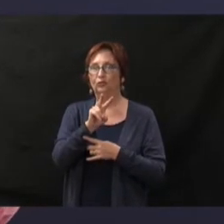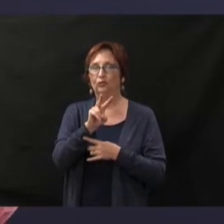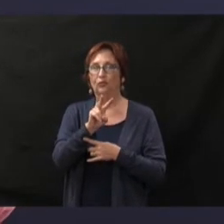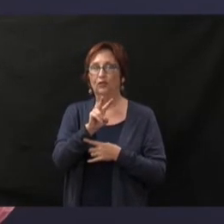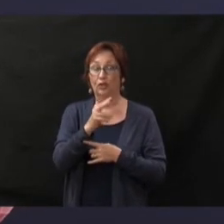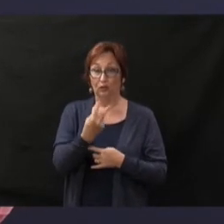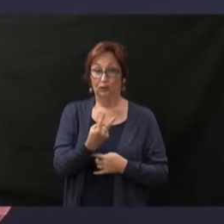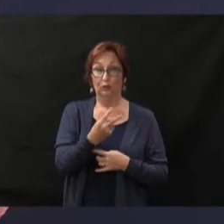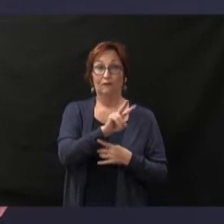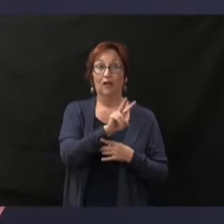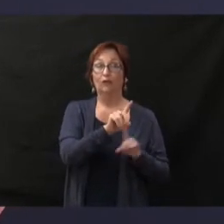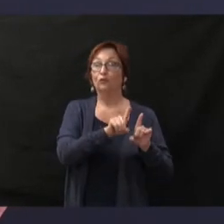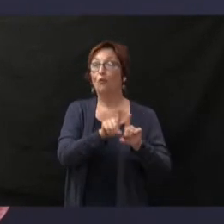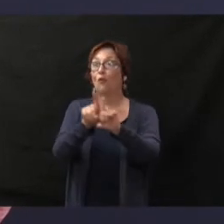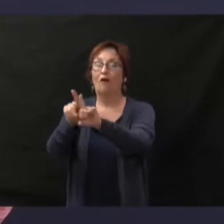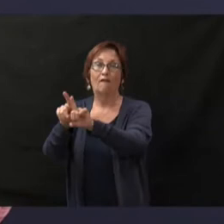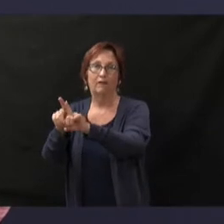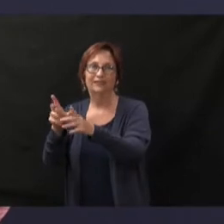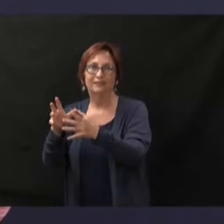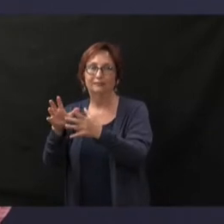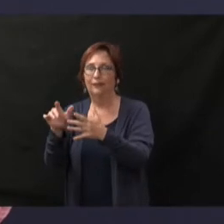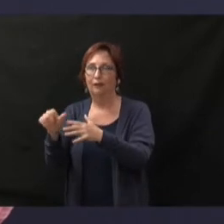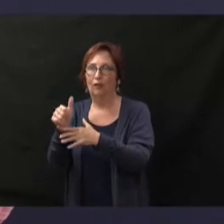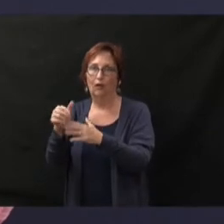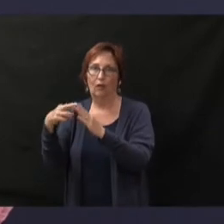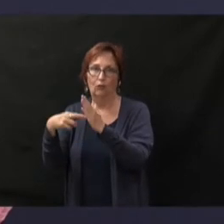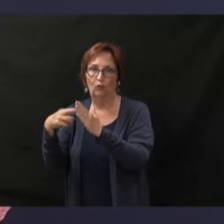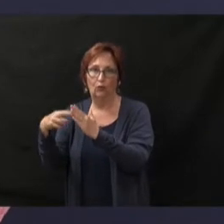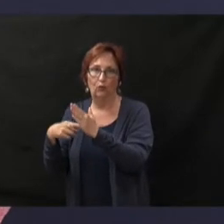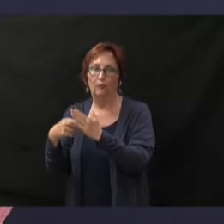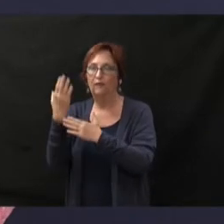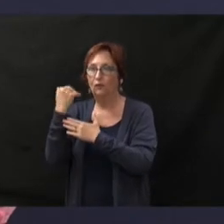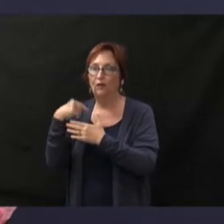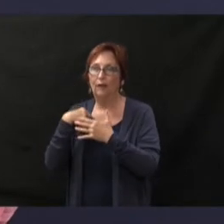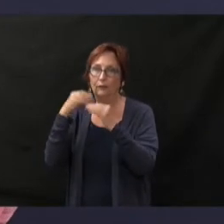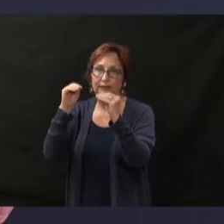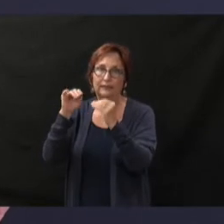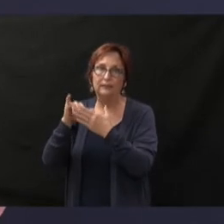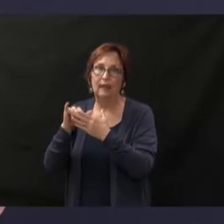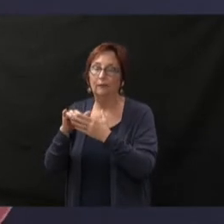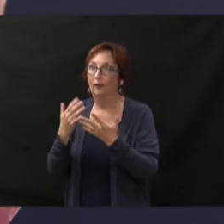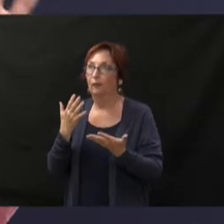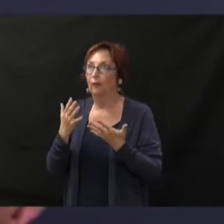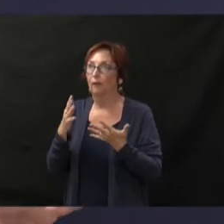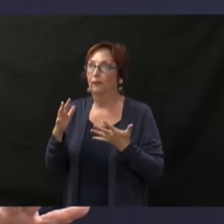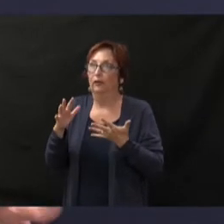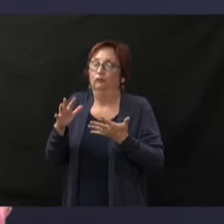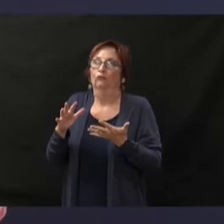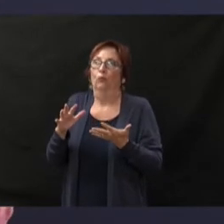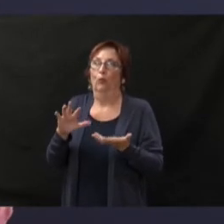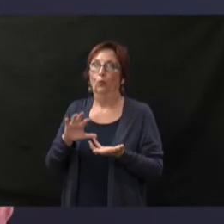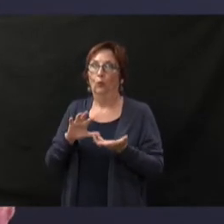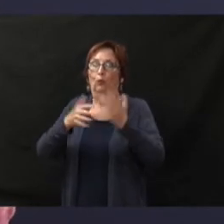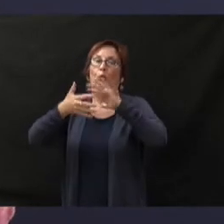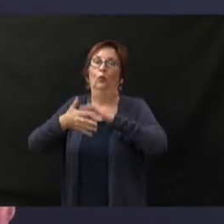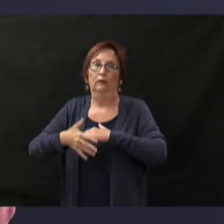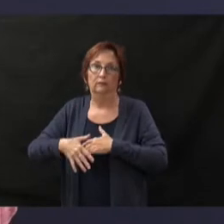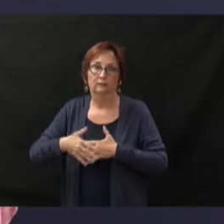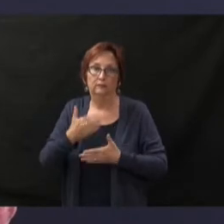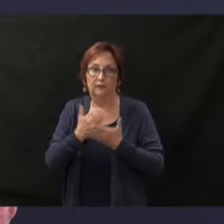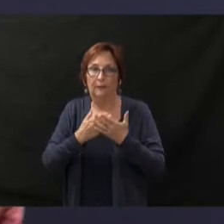Blah. Used to teach that, and it's probably ruined about, it's only true 40% of the